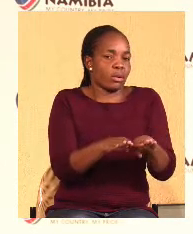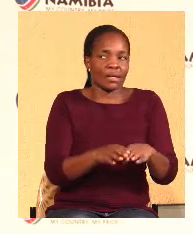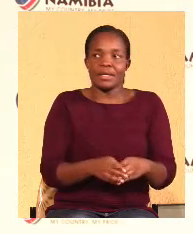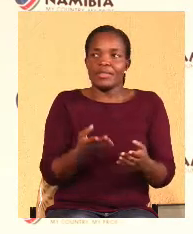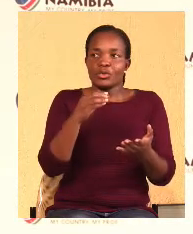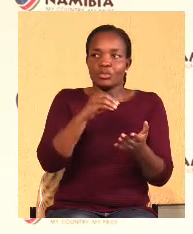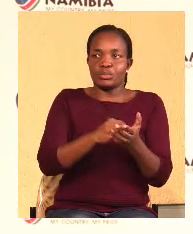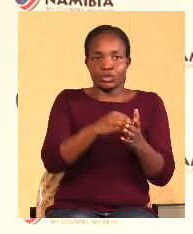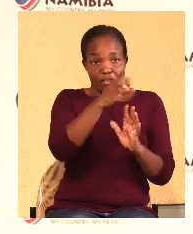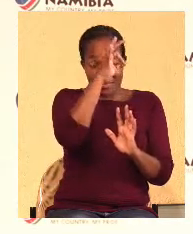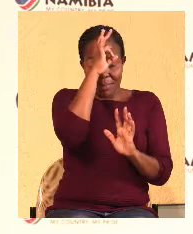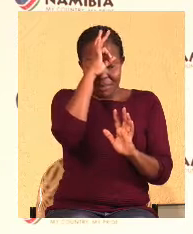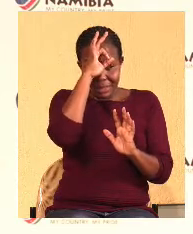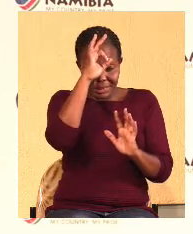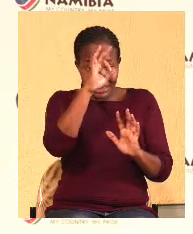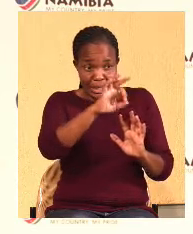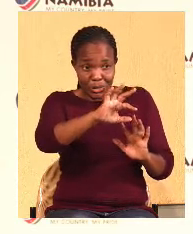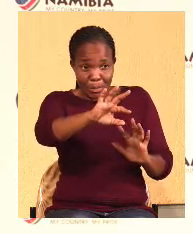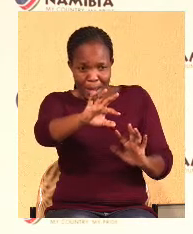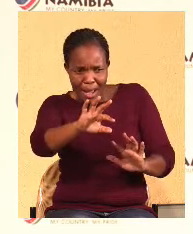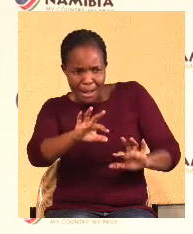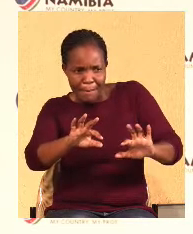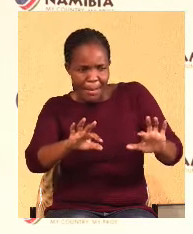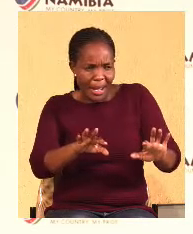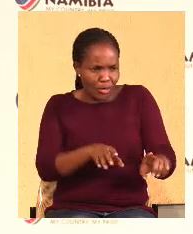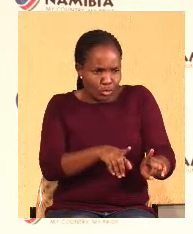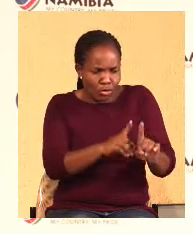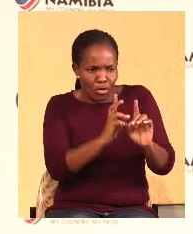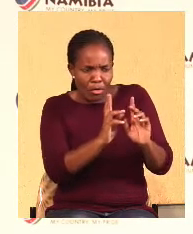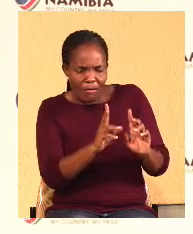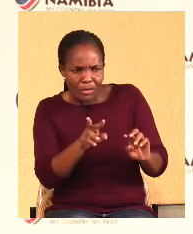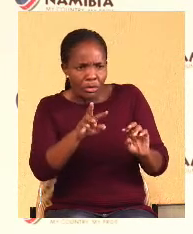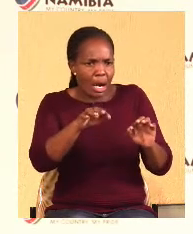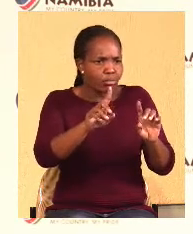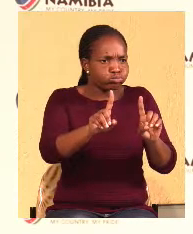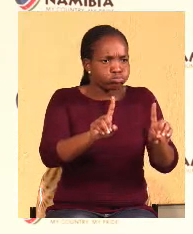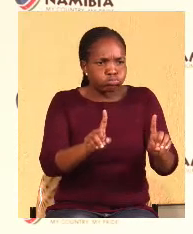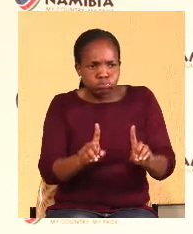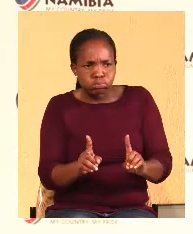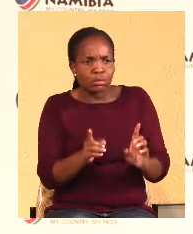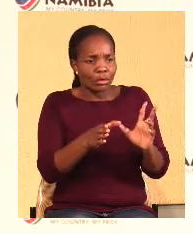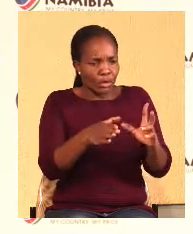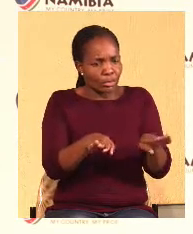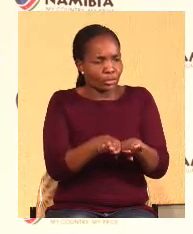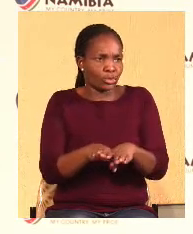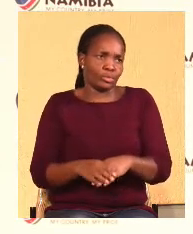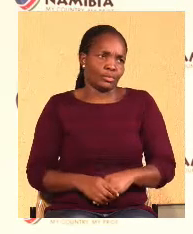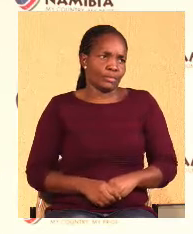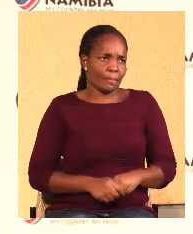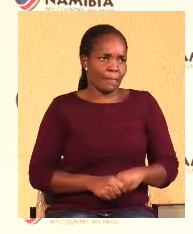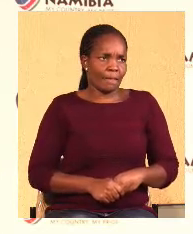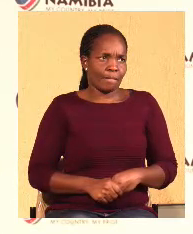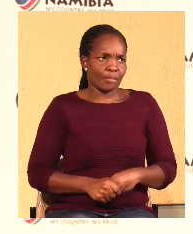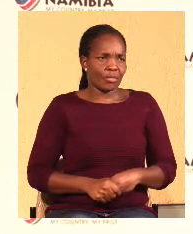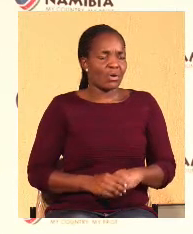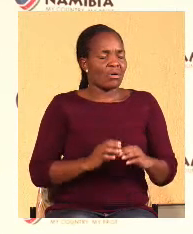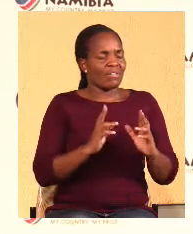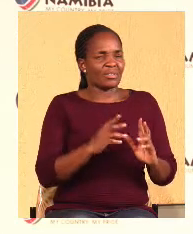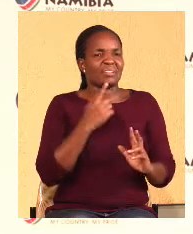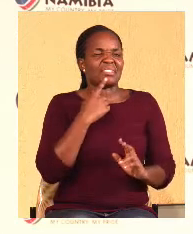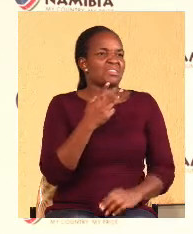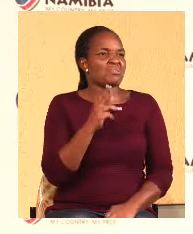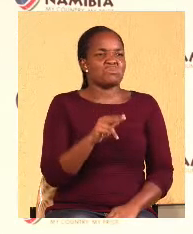officers to really adhere to that, for the community to adhere to that, because I'm seeing that people saying, no,